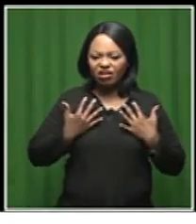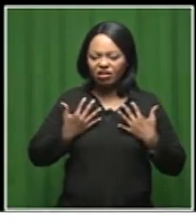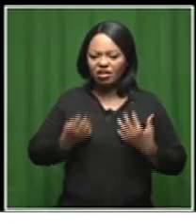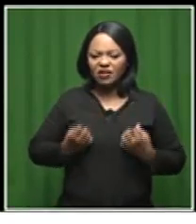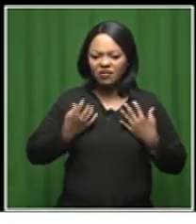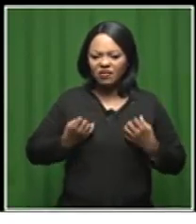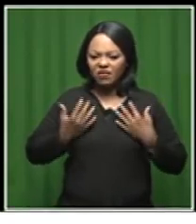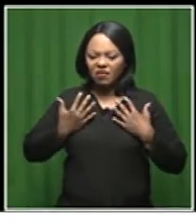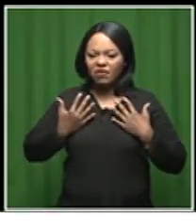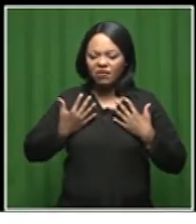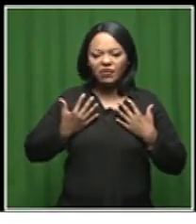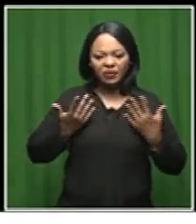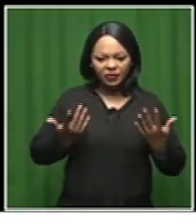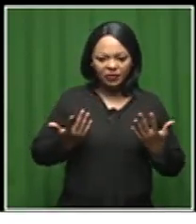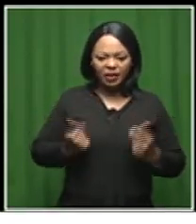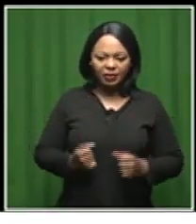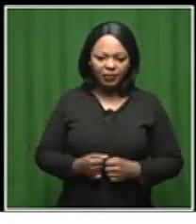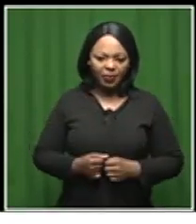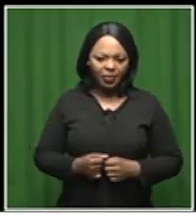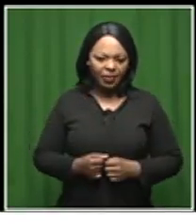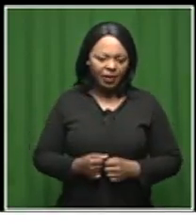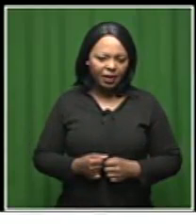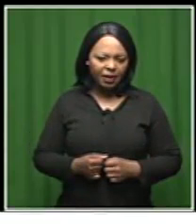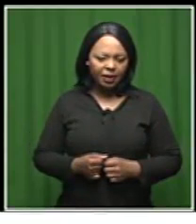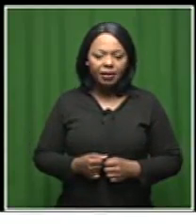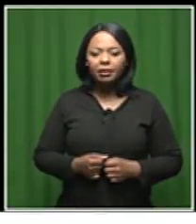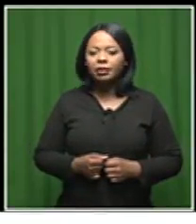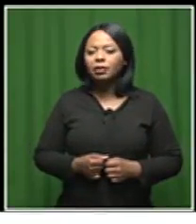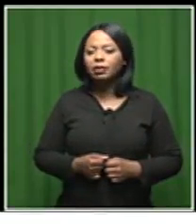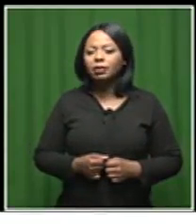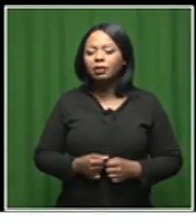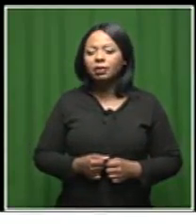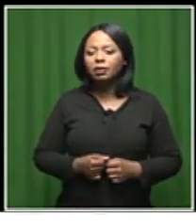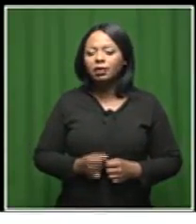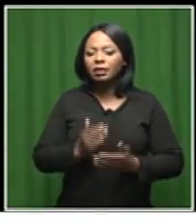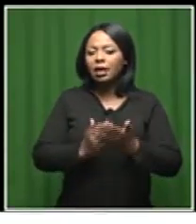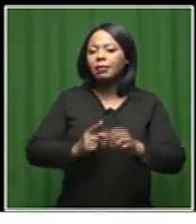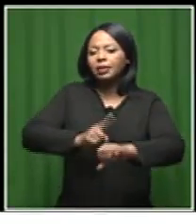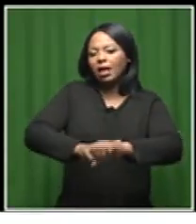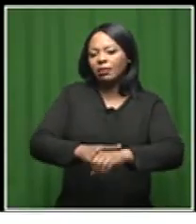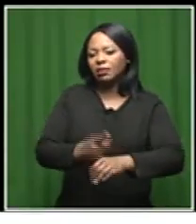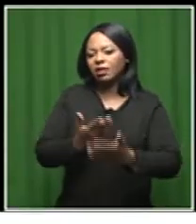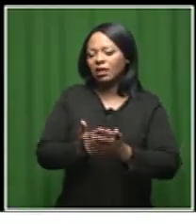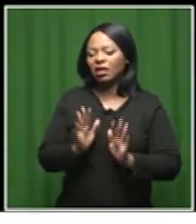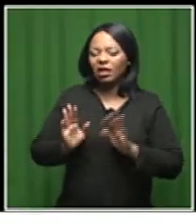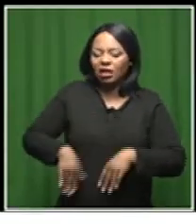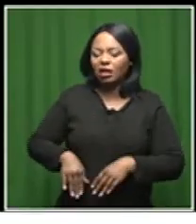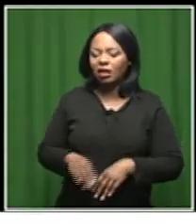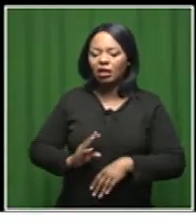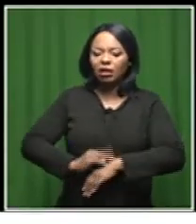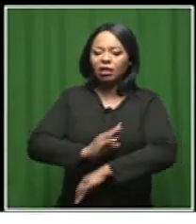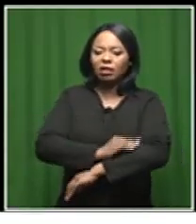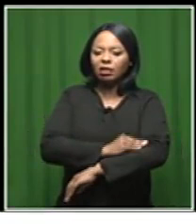Some other patients, like that, it's not a leukemia, a common malignancy is